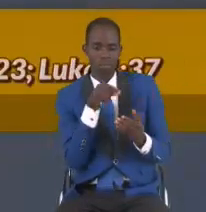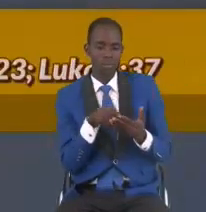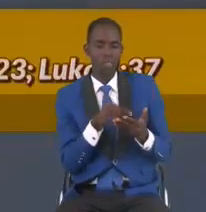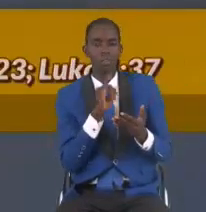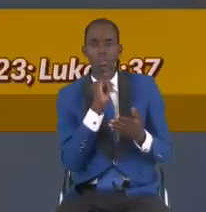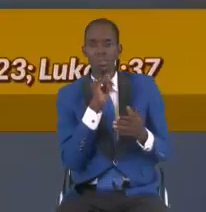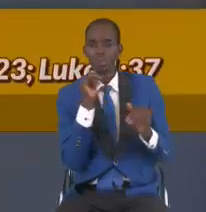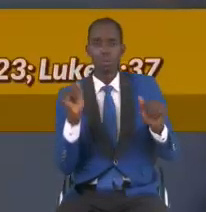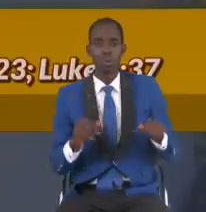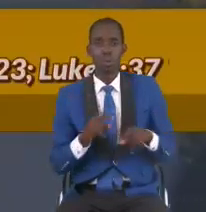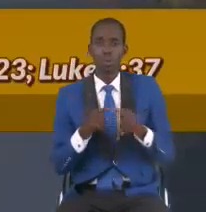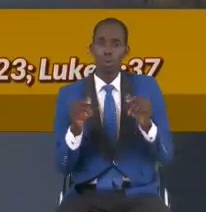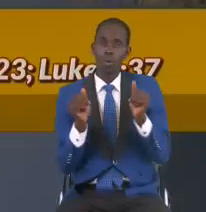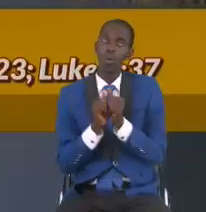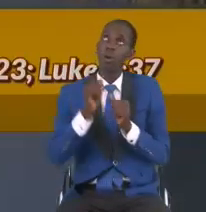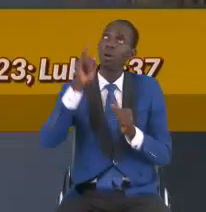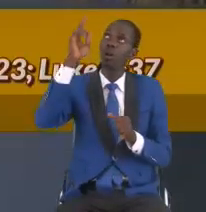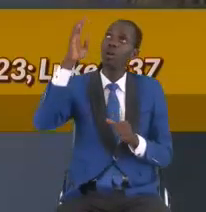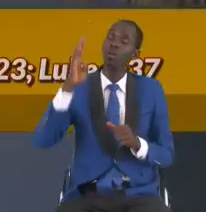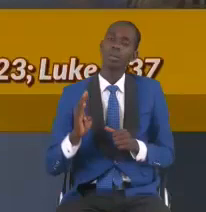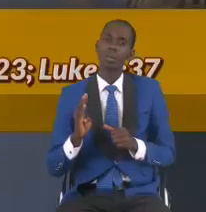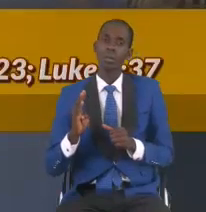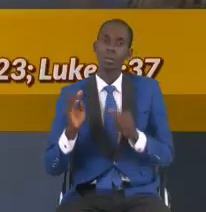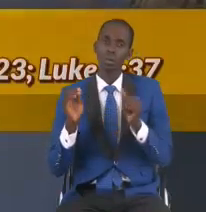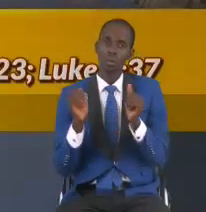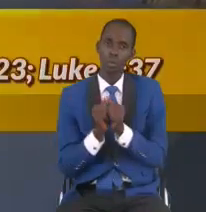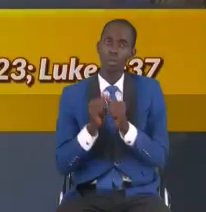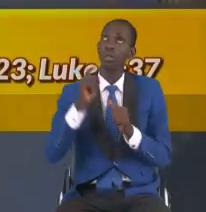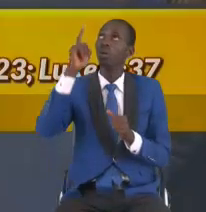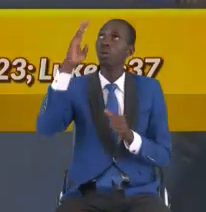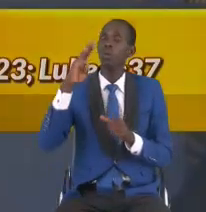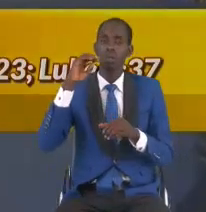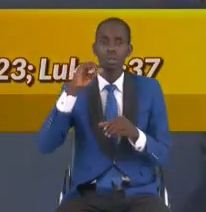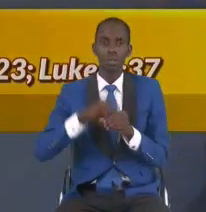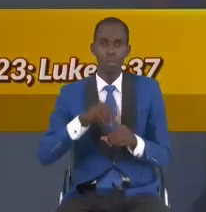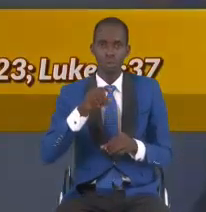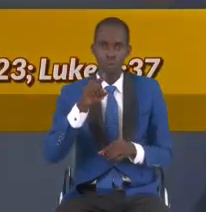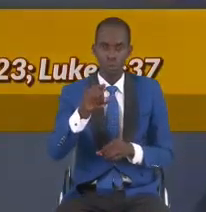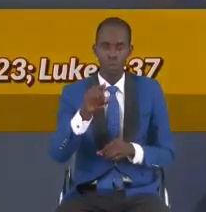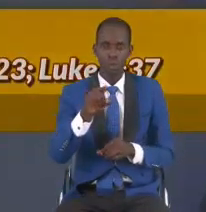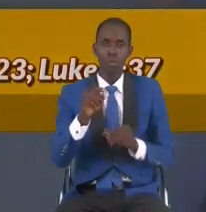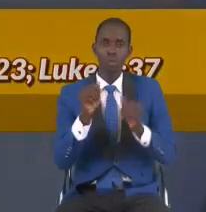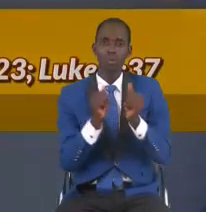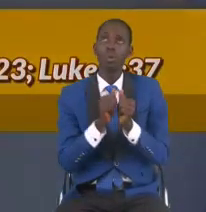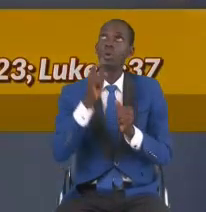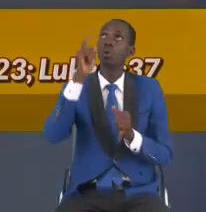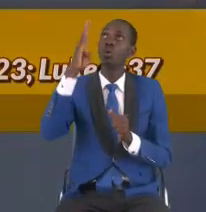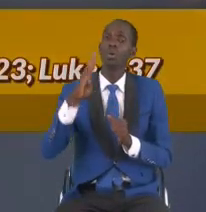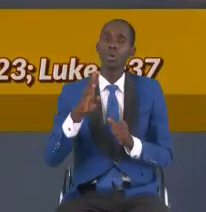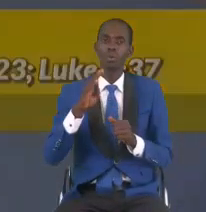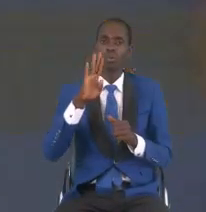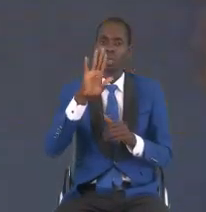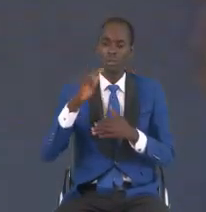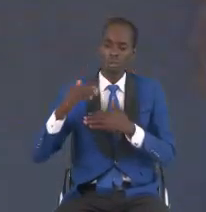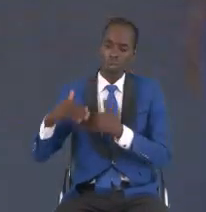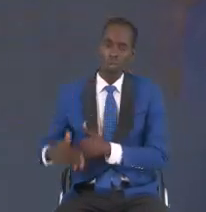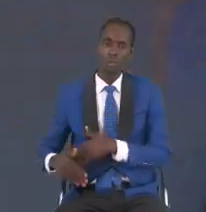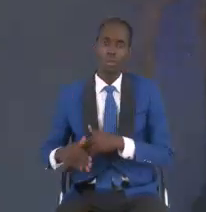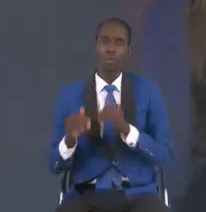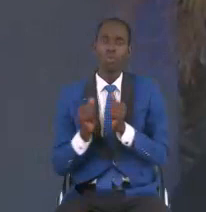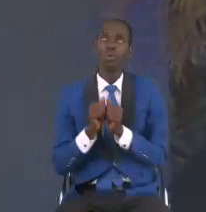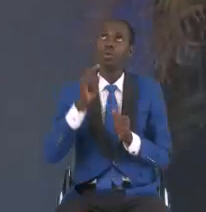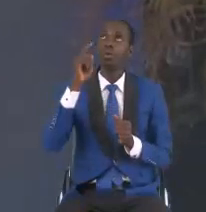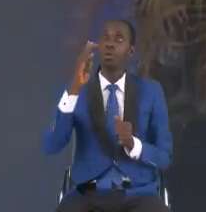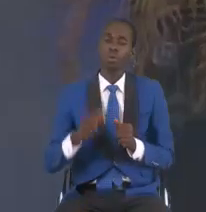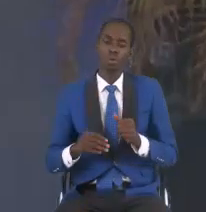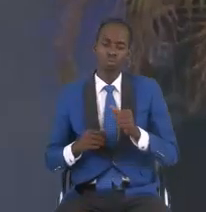but with God in you, with God beside you, with God